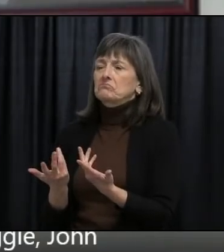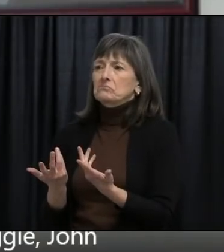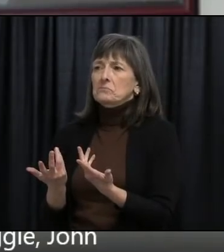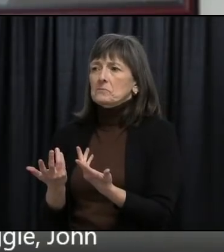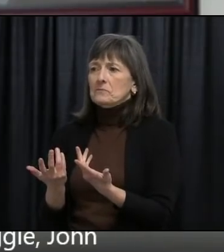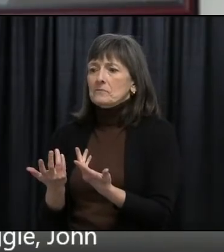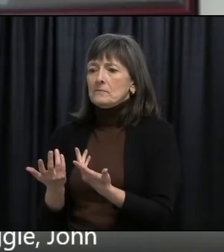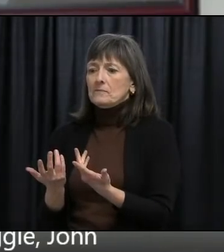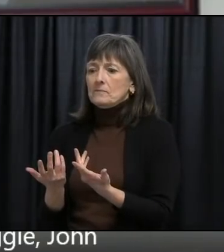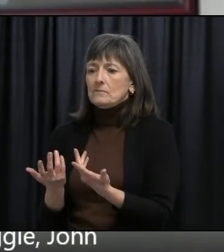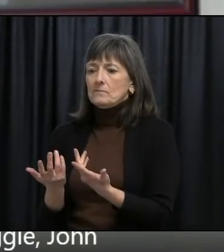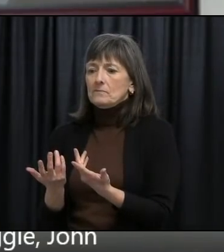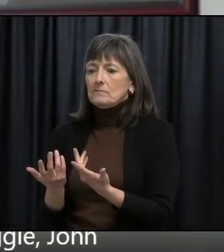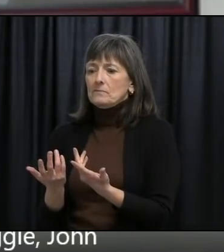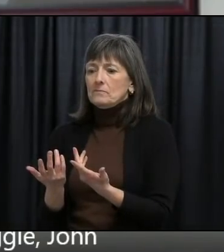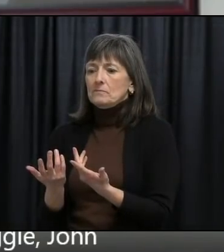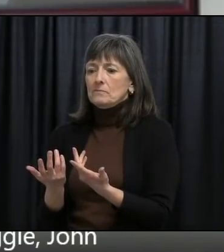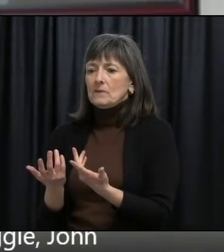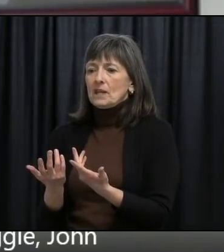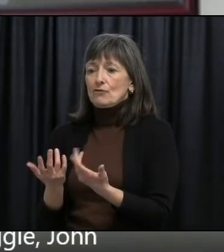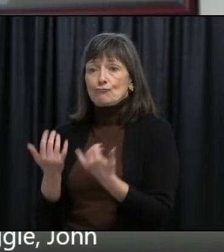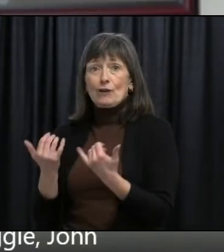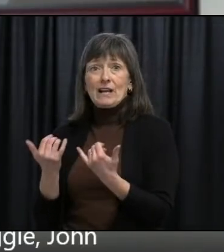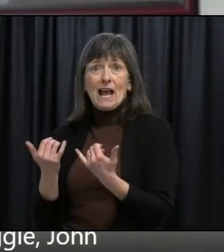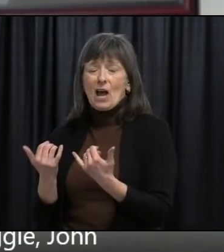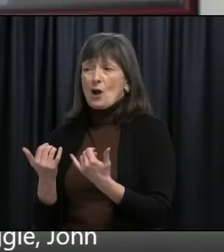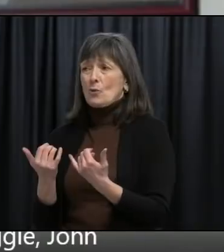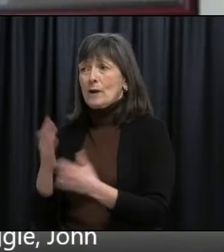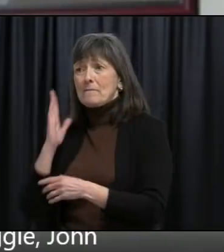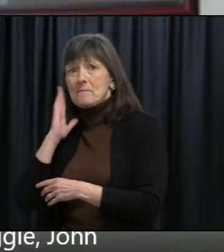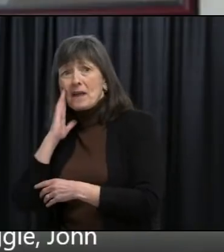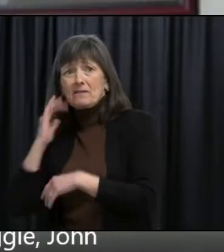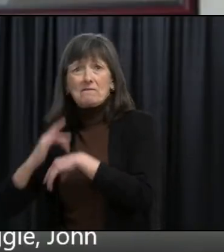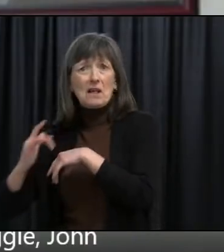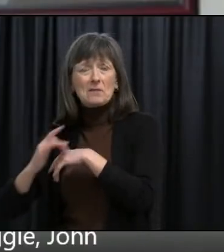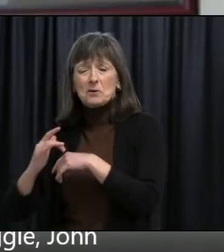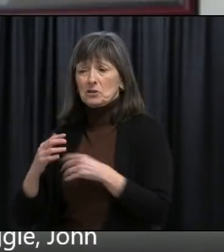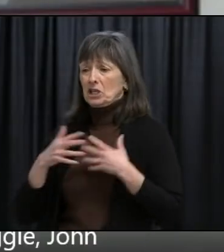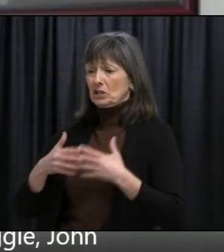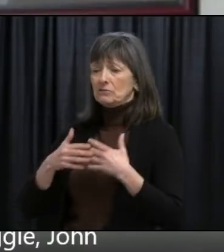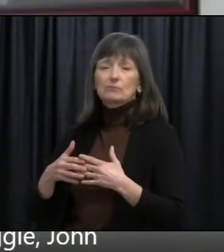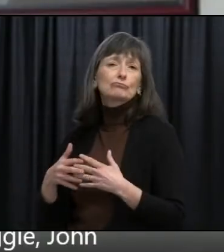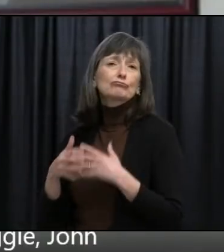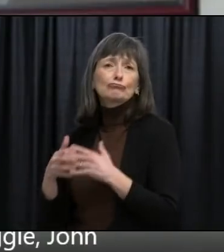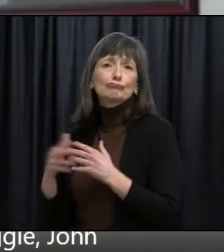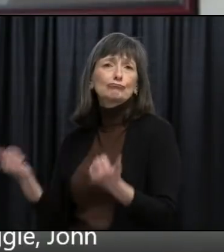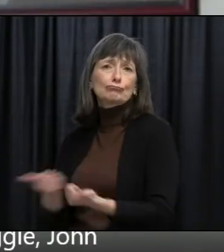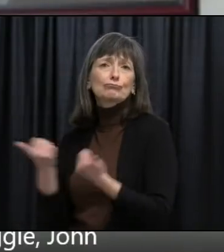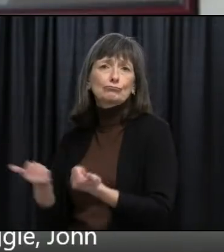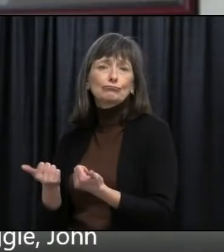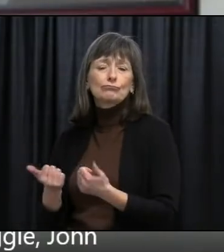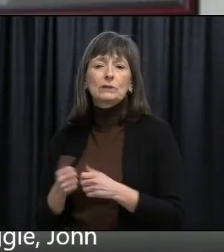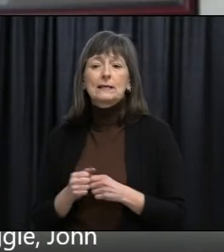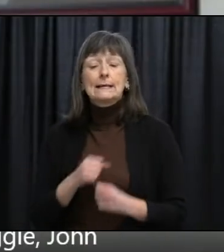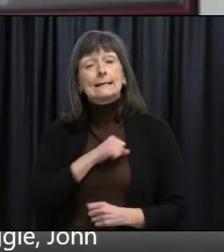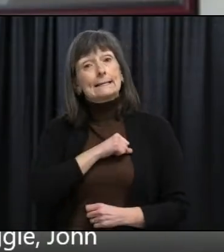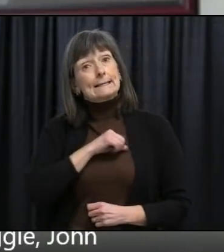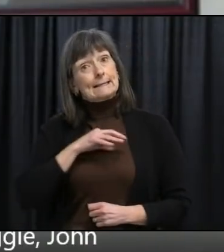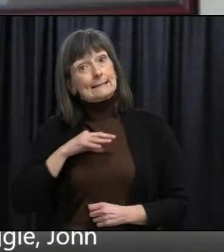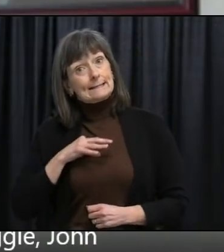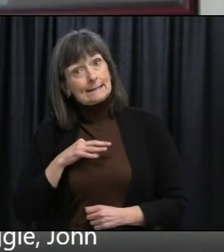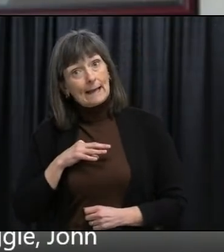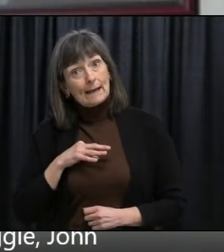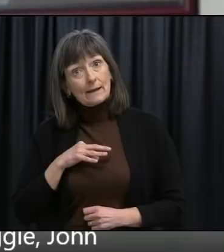of ventilators that we currently have at the moment. We will run into staffing challenges when we hit 70 people